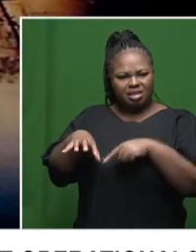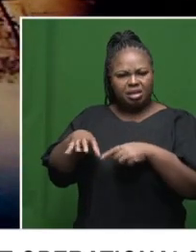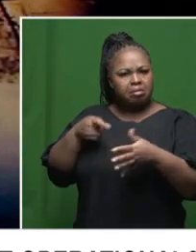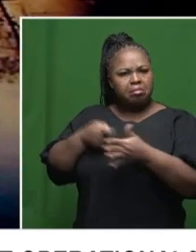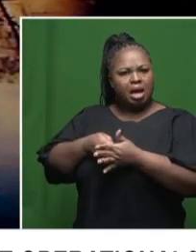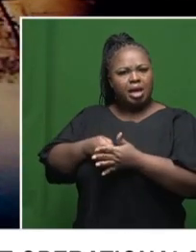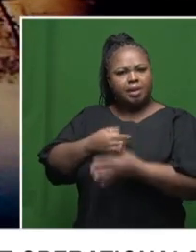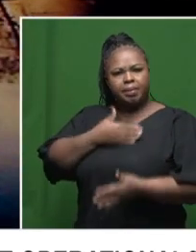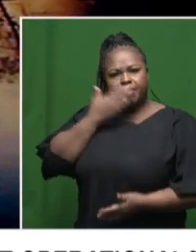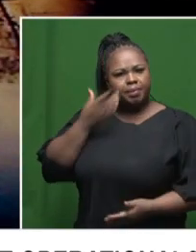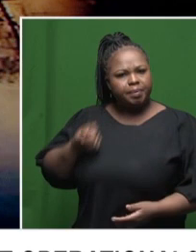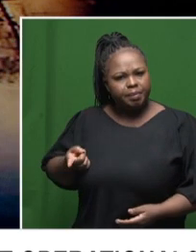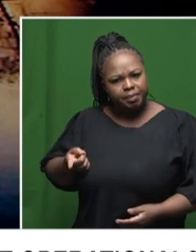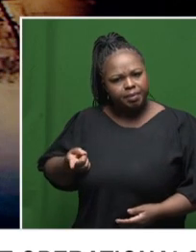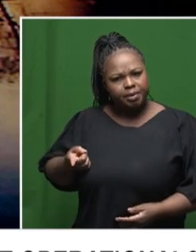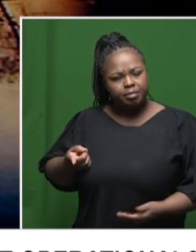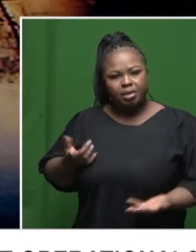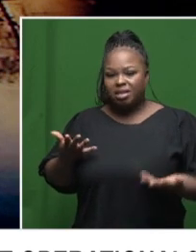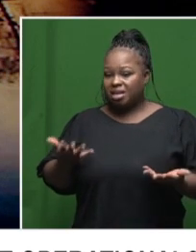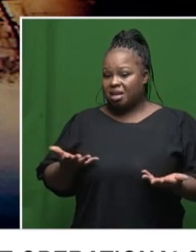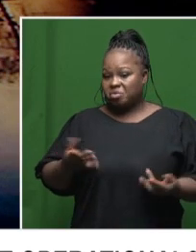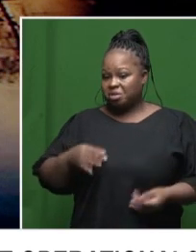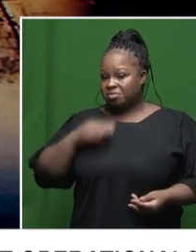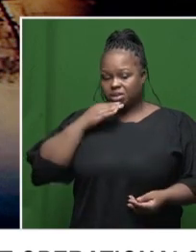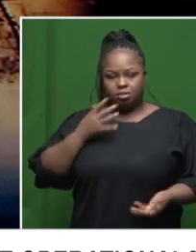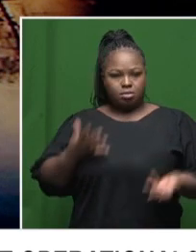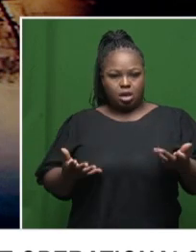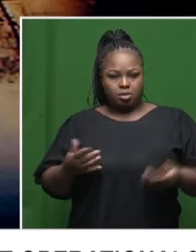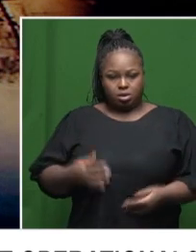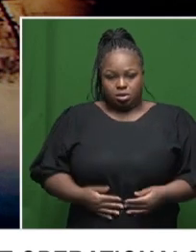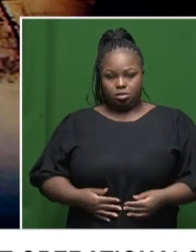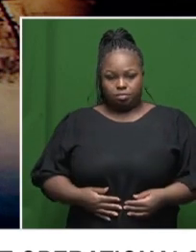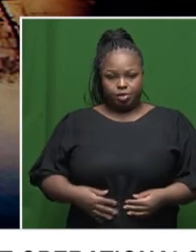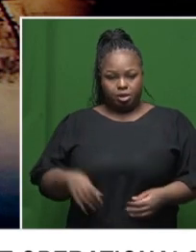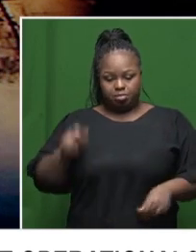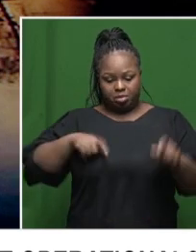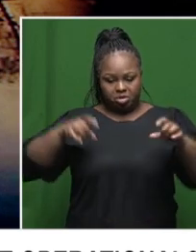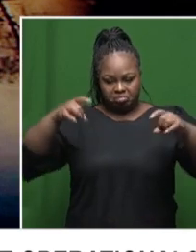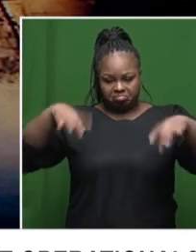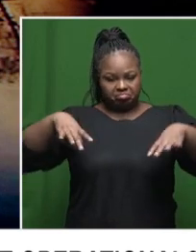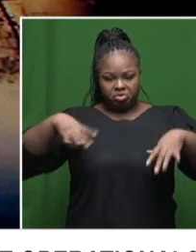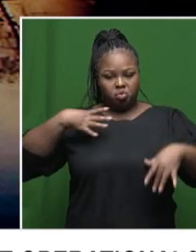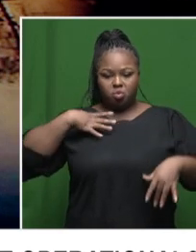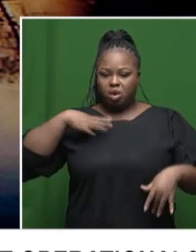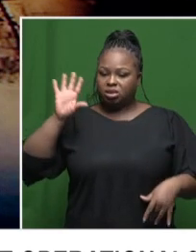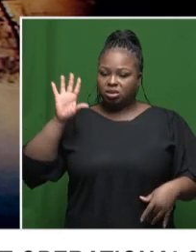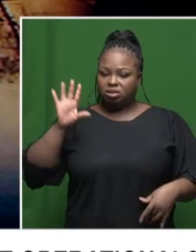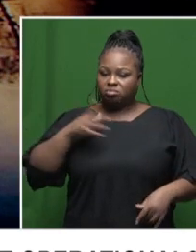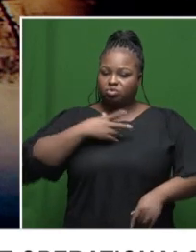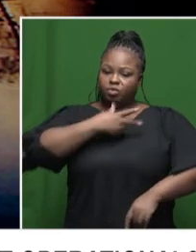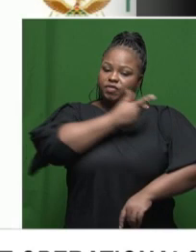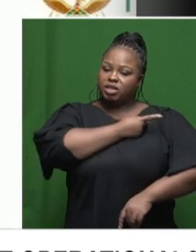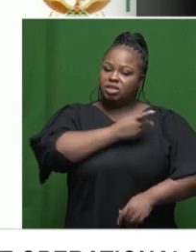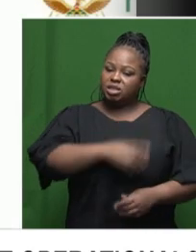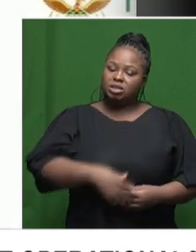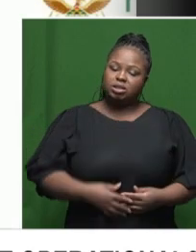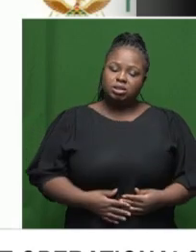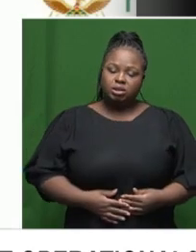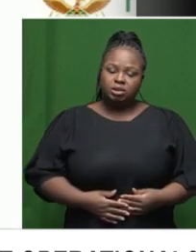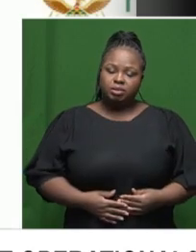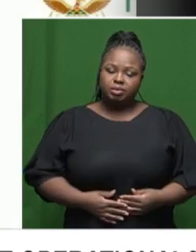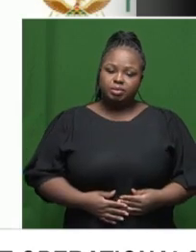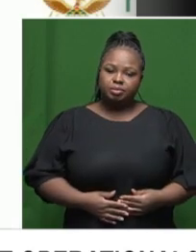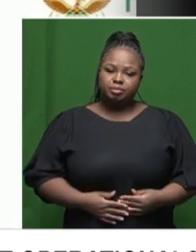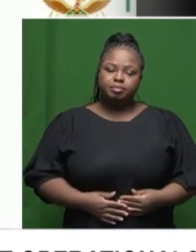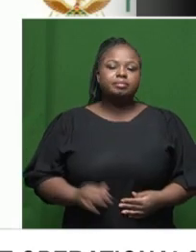mean, this has got to tell us something, that perhaps people just don't want to be vaccinated. Yes, definitely. In fact,